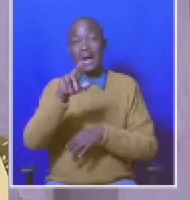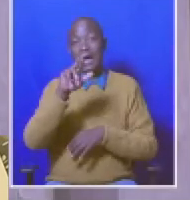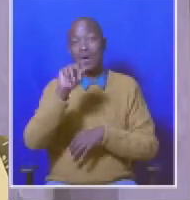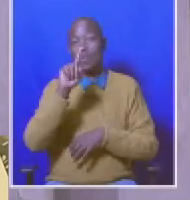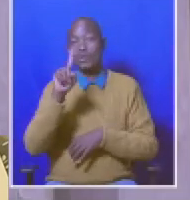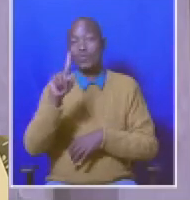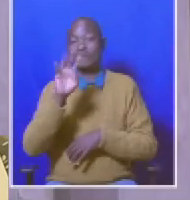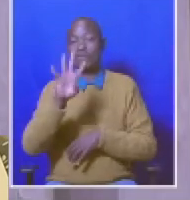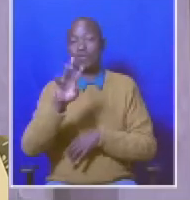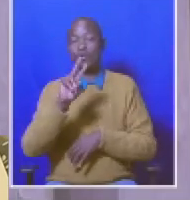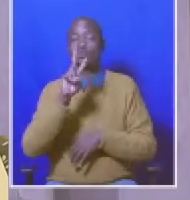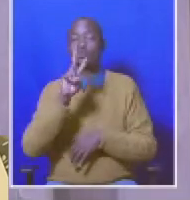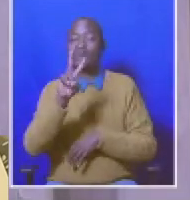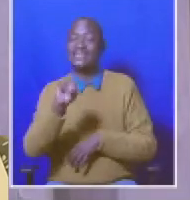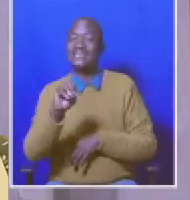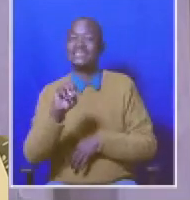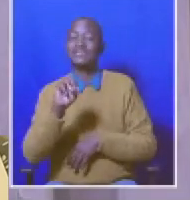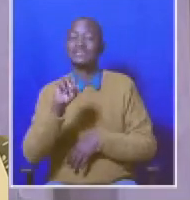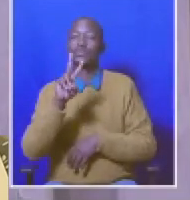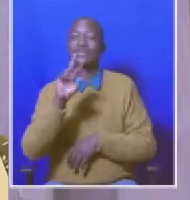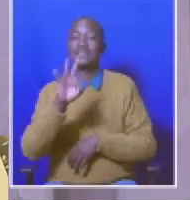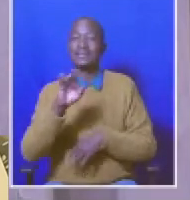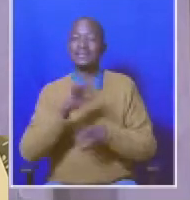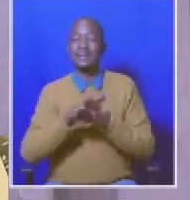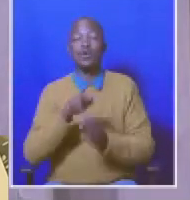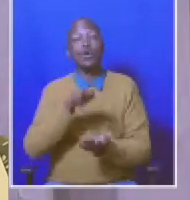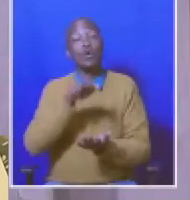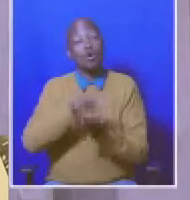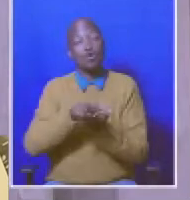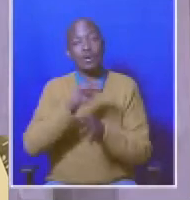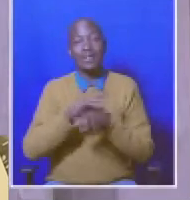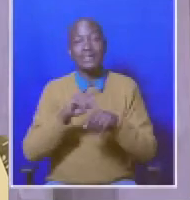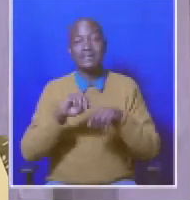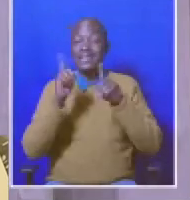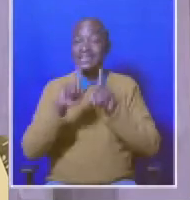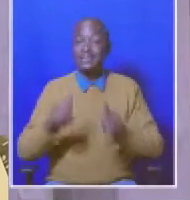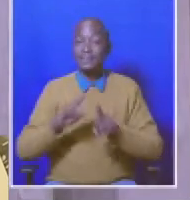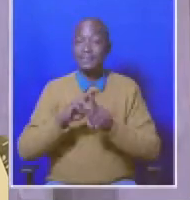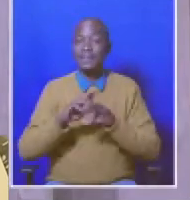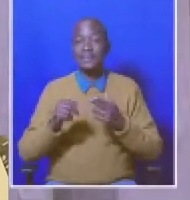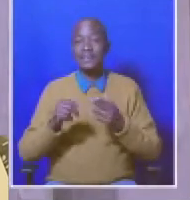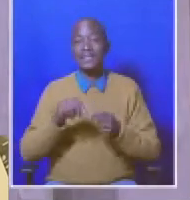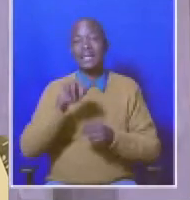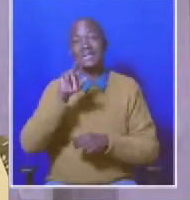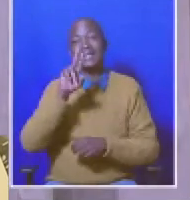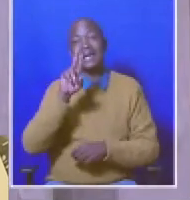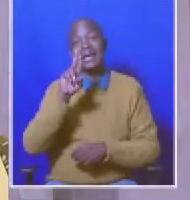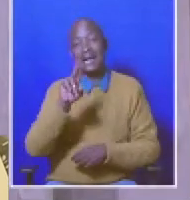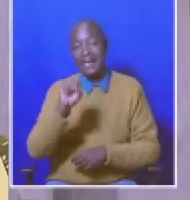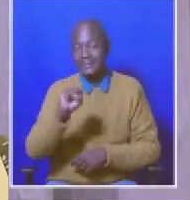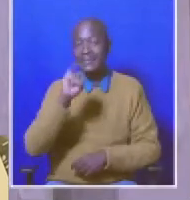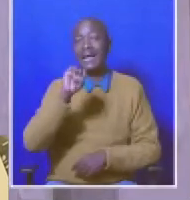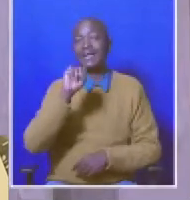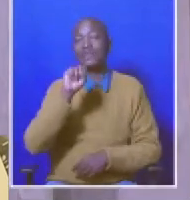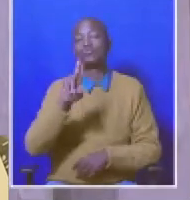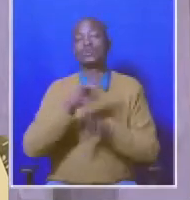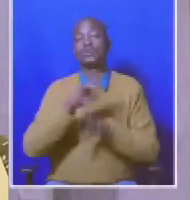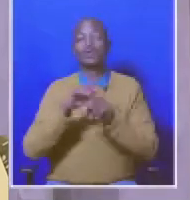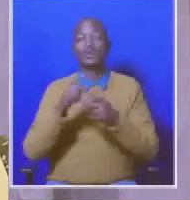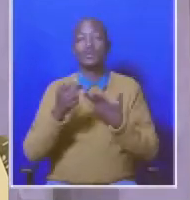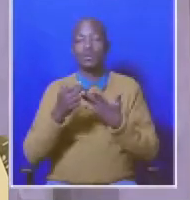of 2023, authorizing the Special Investigating Unit, SIU, to investigate allegation